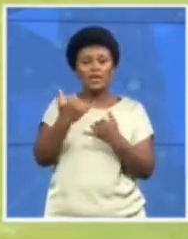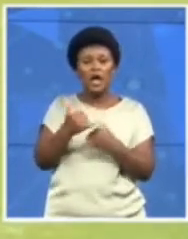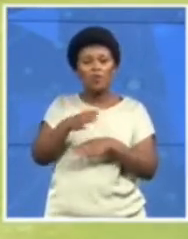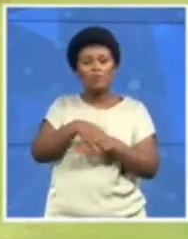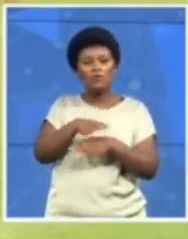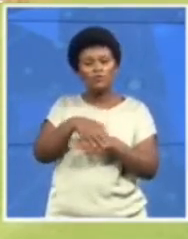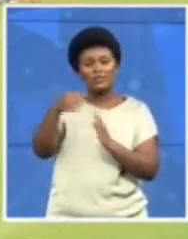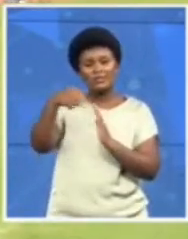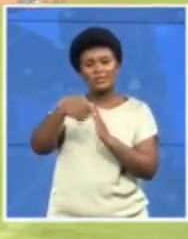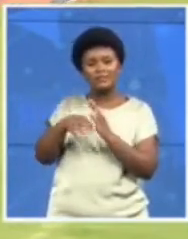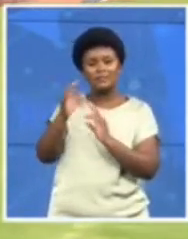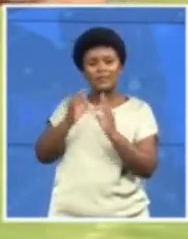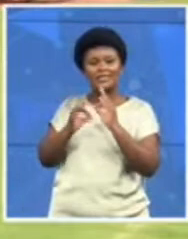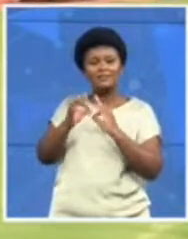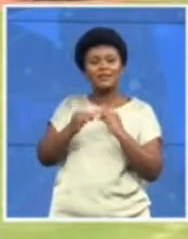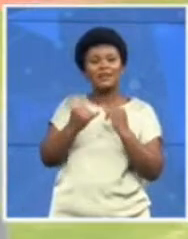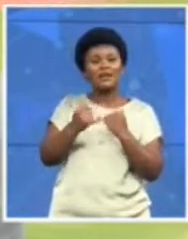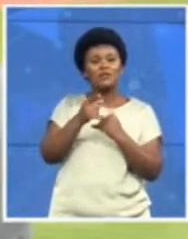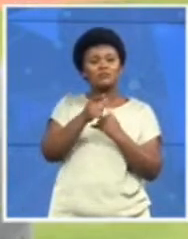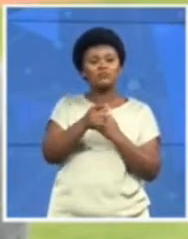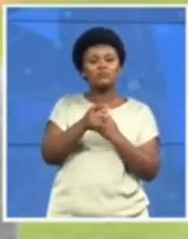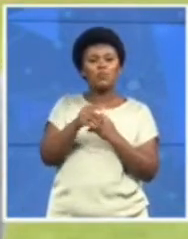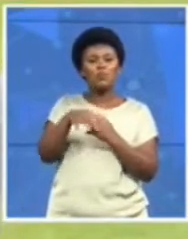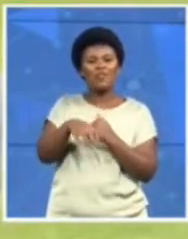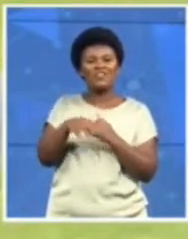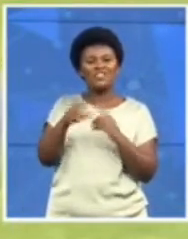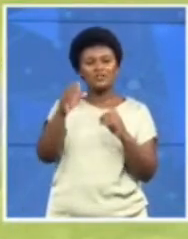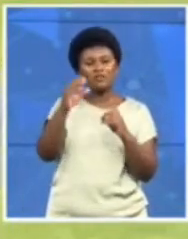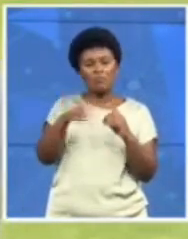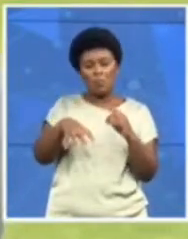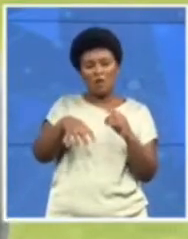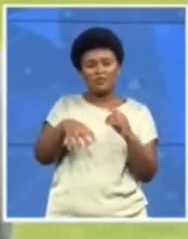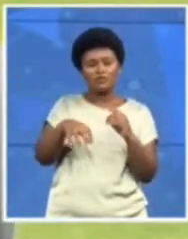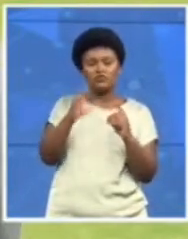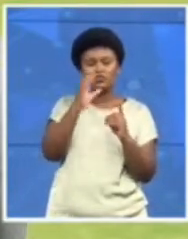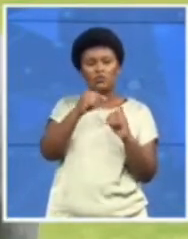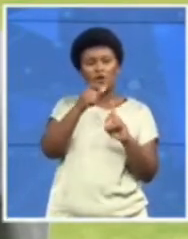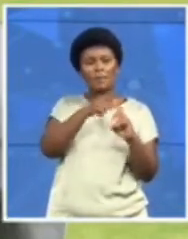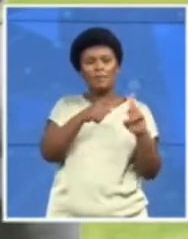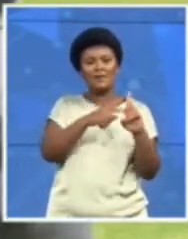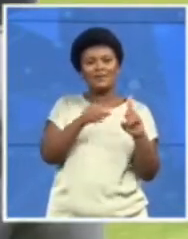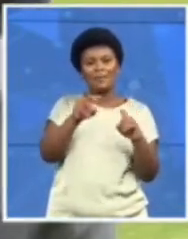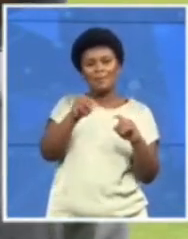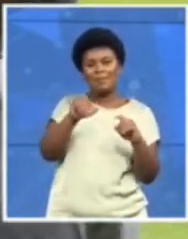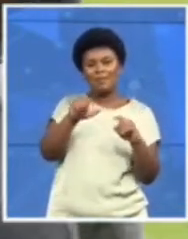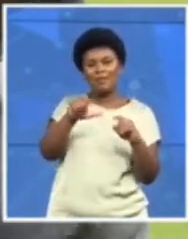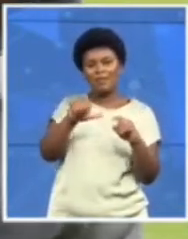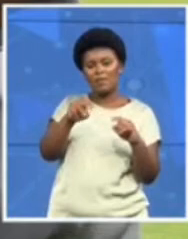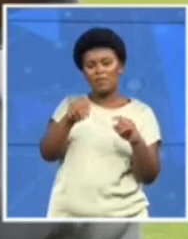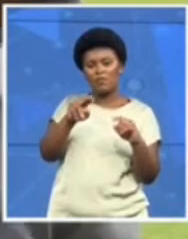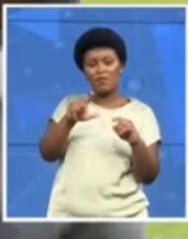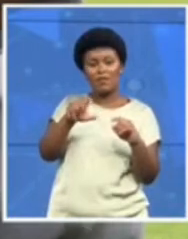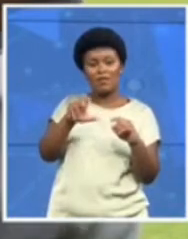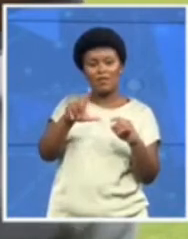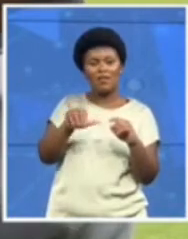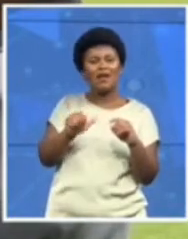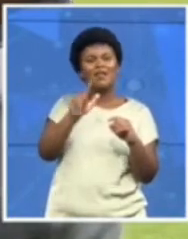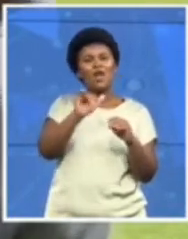provincial spokesperson, Mr. Donald Silamulela. Mr. Silamulela, let's speak about your programs for the weekend. I know it's not